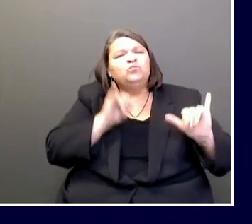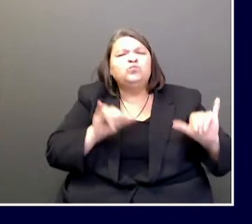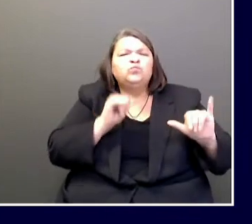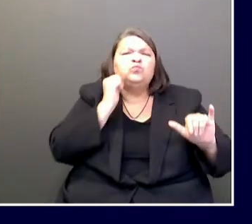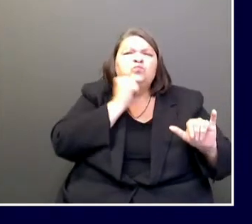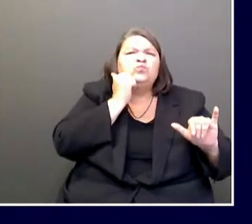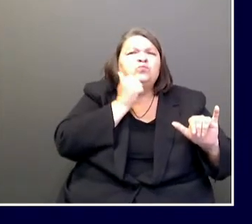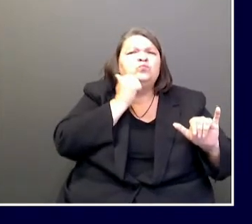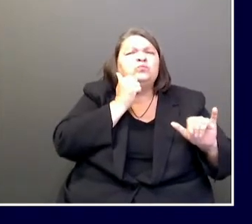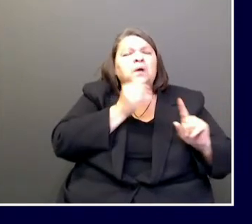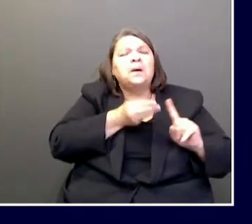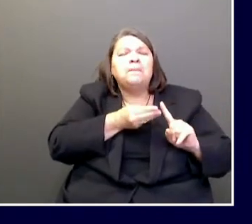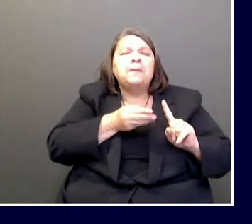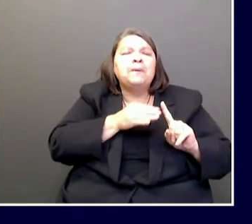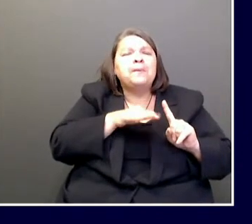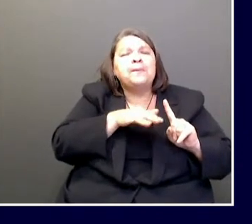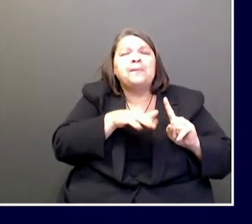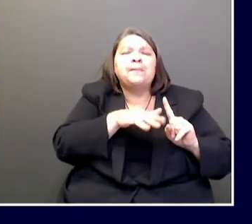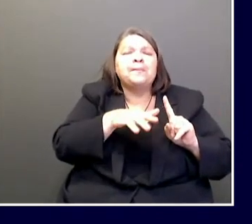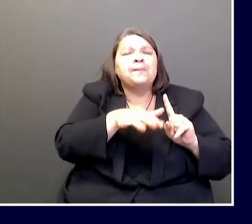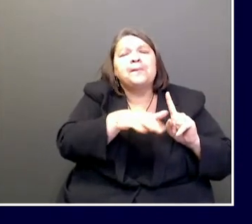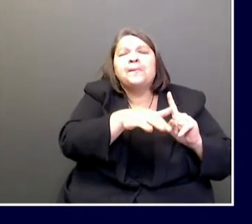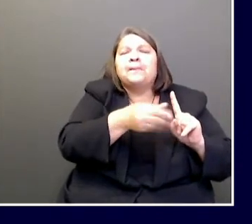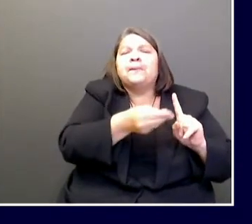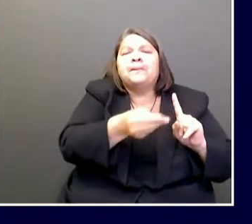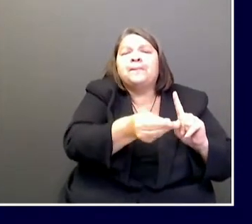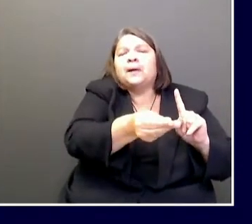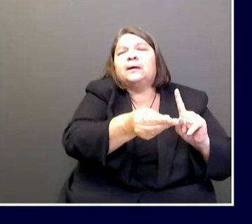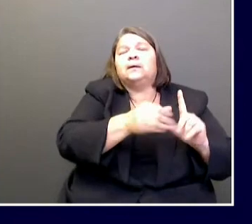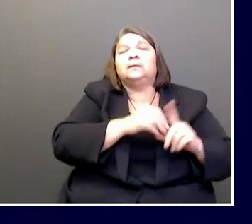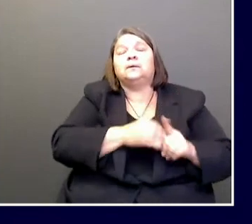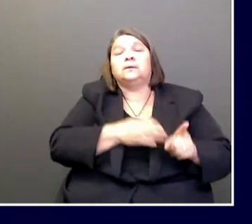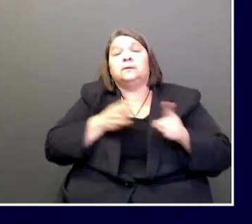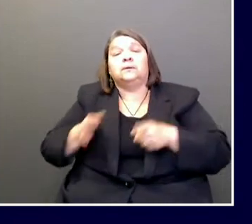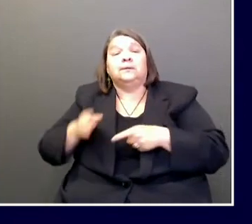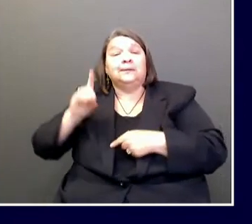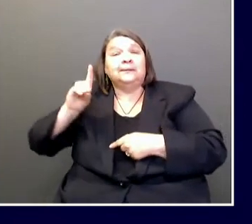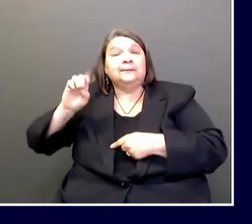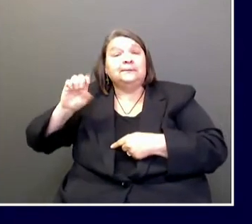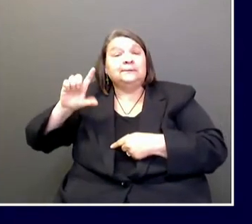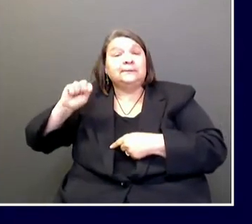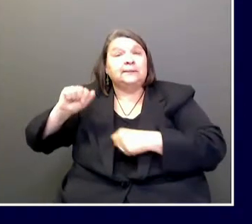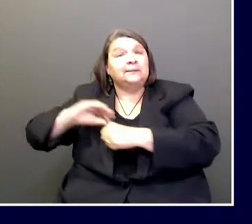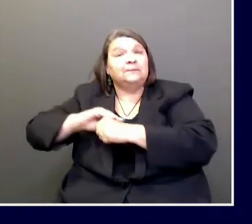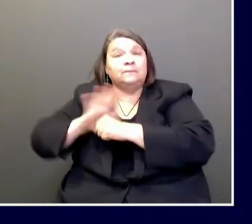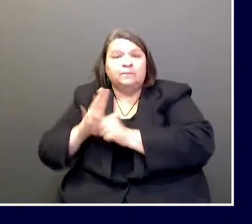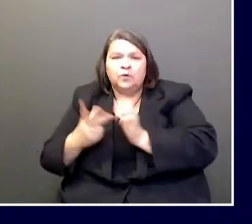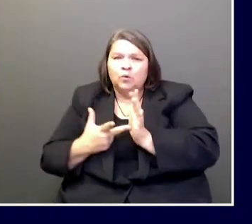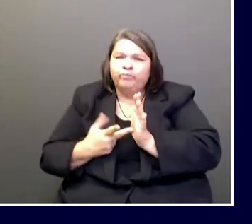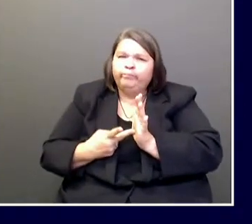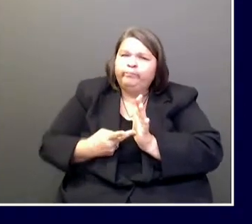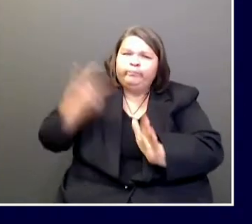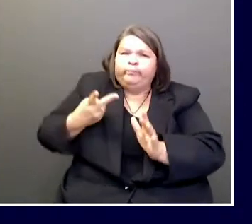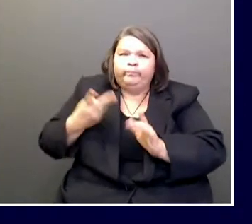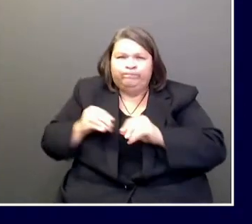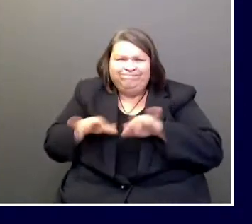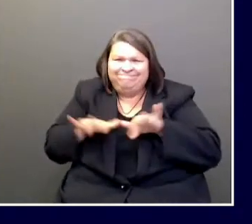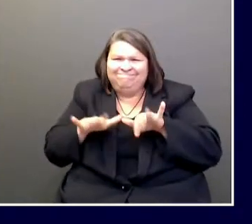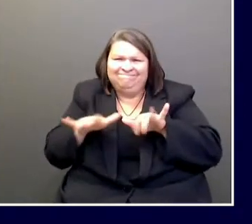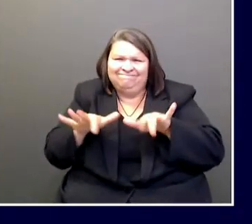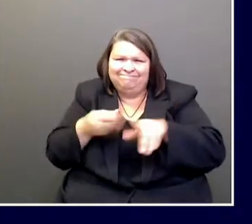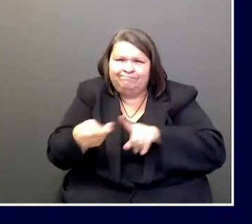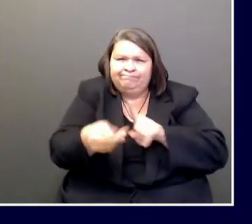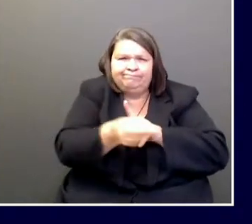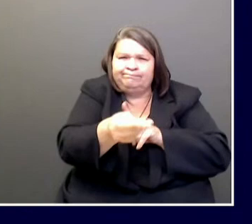it has become far more prominent in Maine, accounting for at least 47% of new